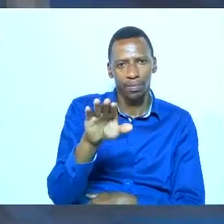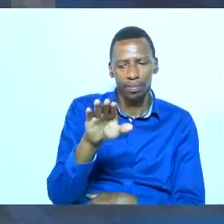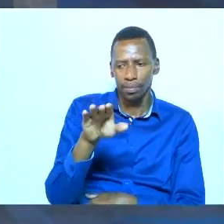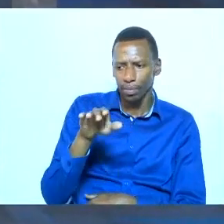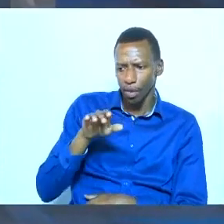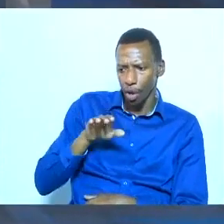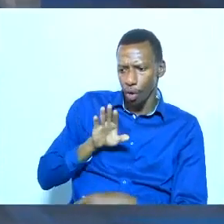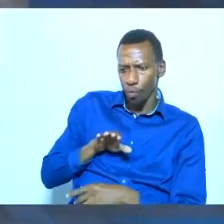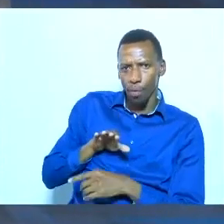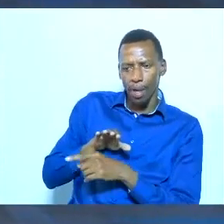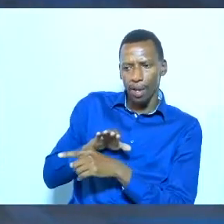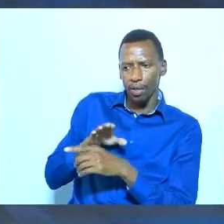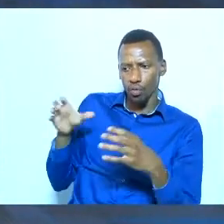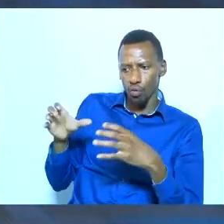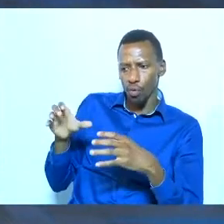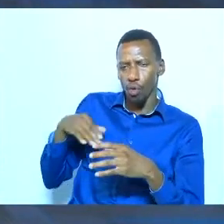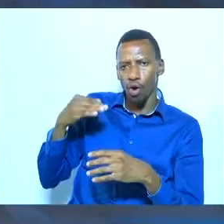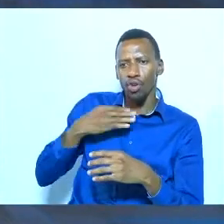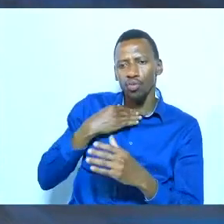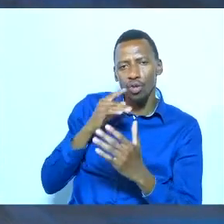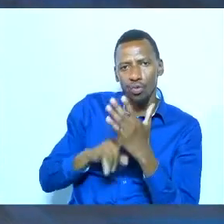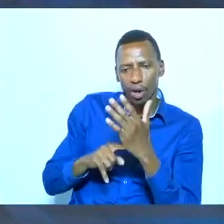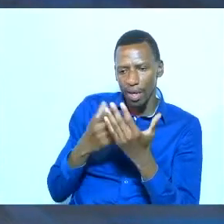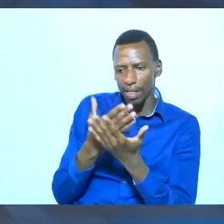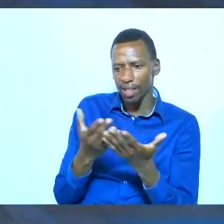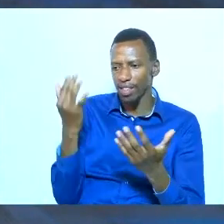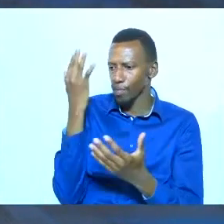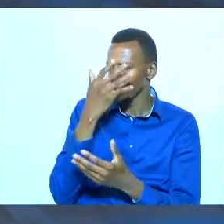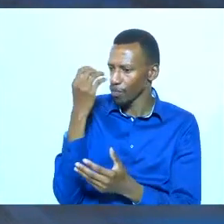women are after beautiful things.